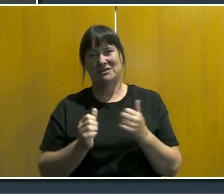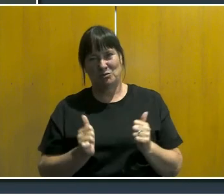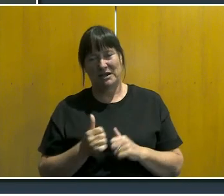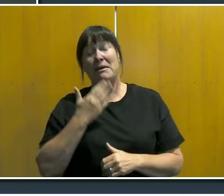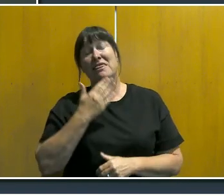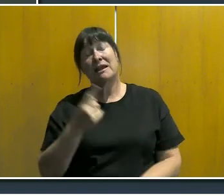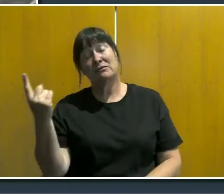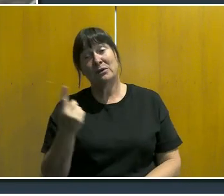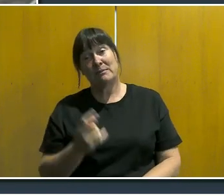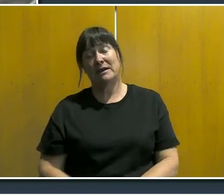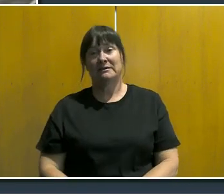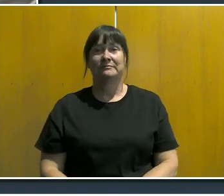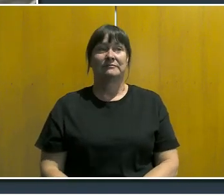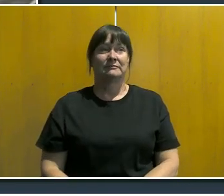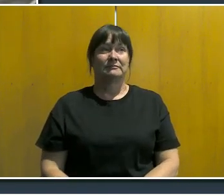Thank you.